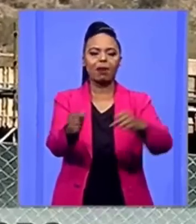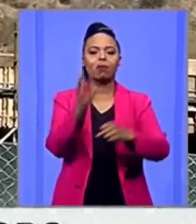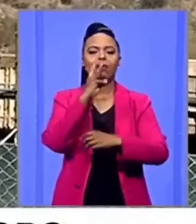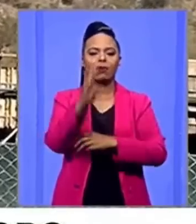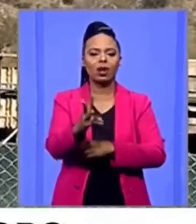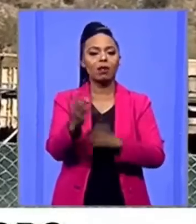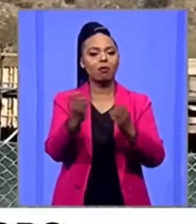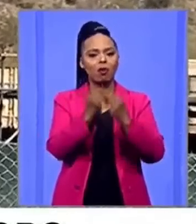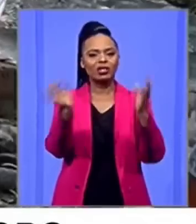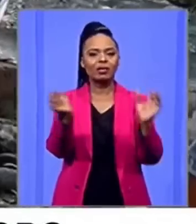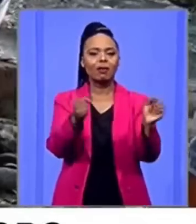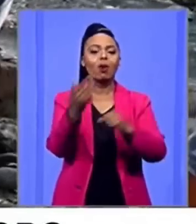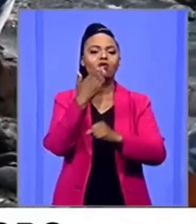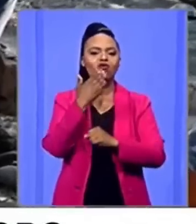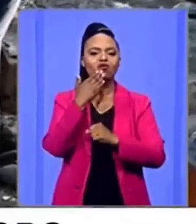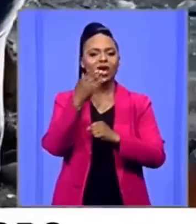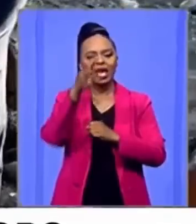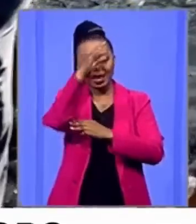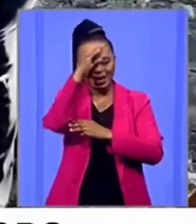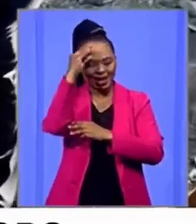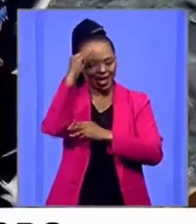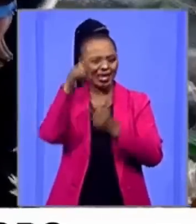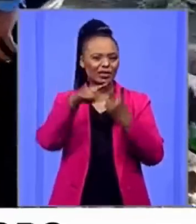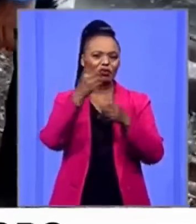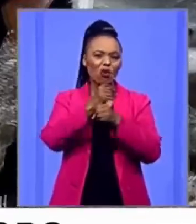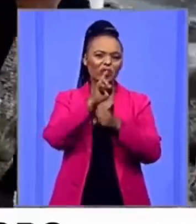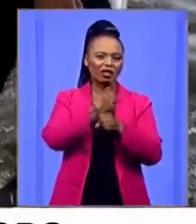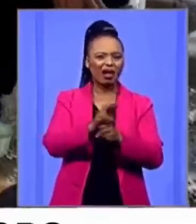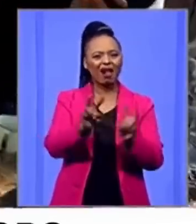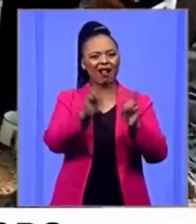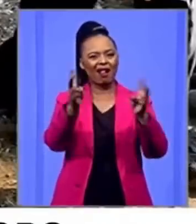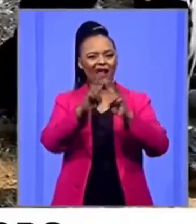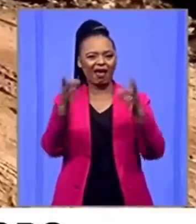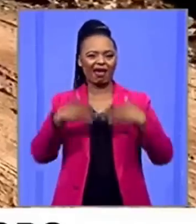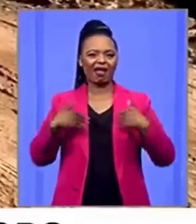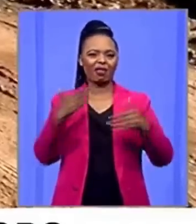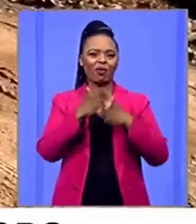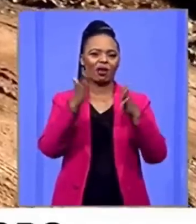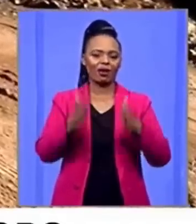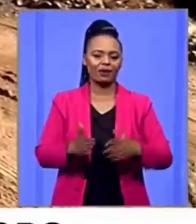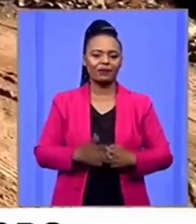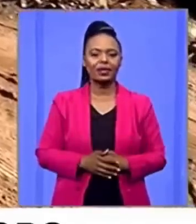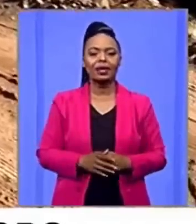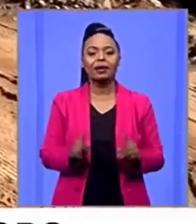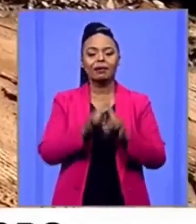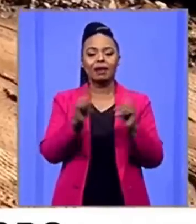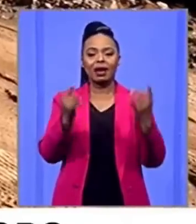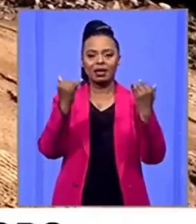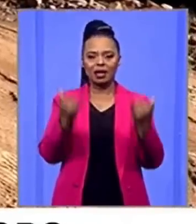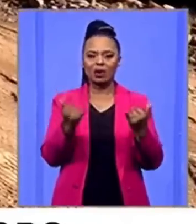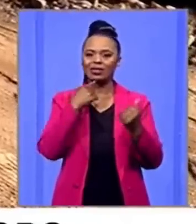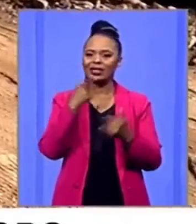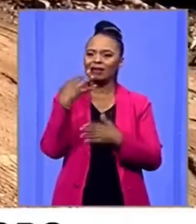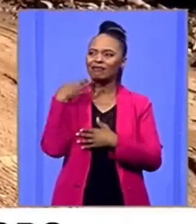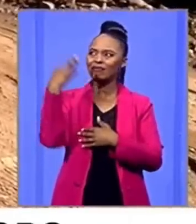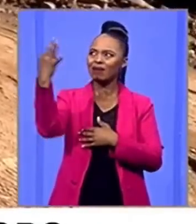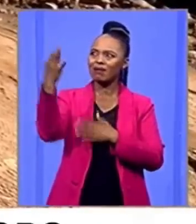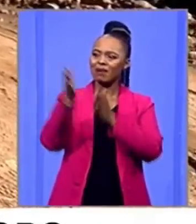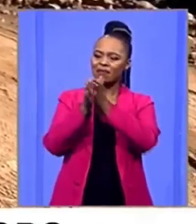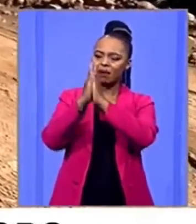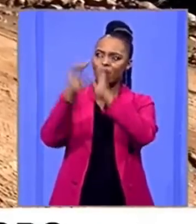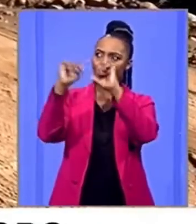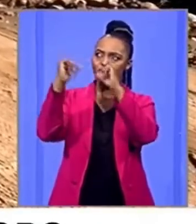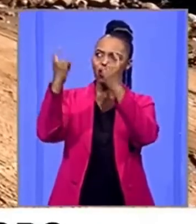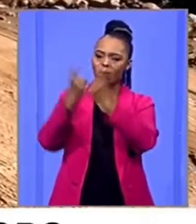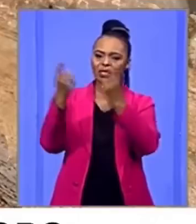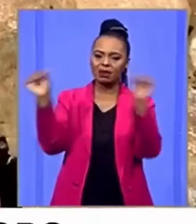tša maphelo. Go le bjalo moetapele wa badudi o re naga yeo bookelo bjo bo agago go yona sa le ba dira kgopelo ya yona go komishene ya